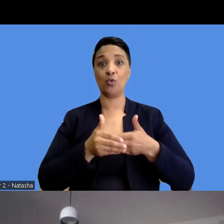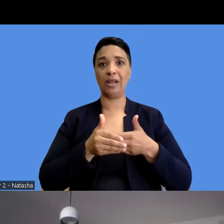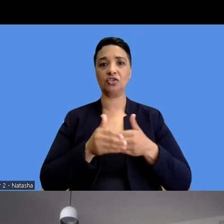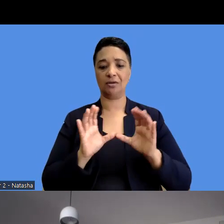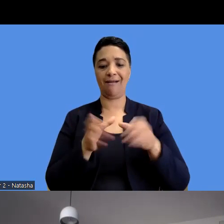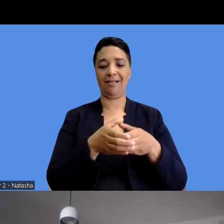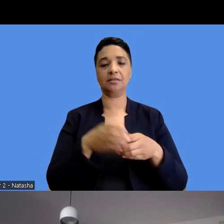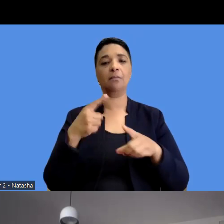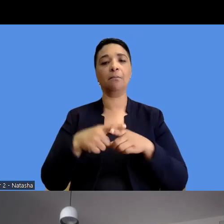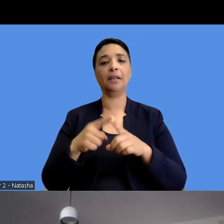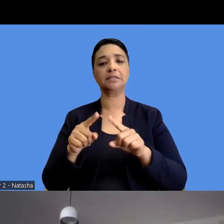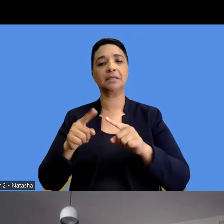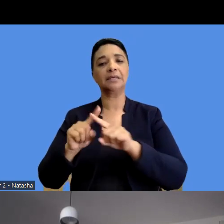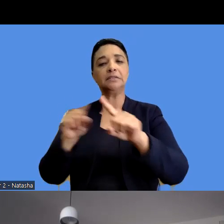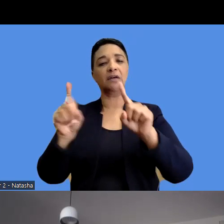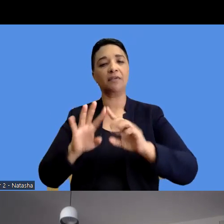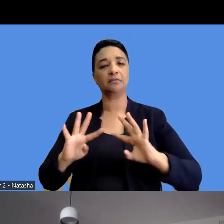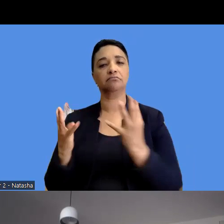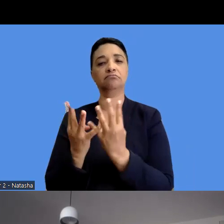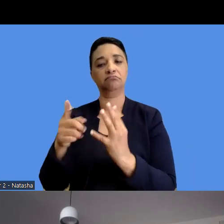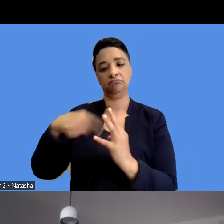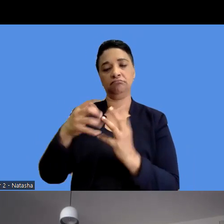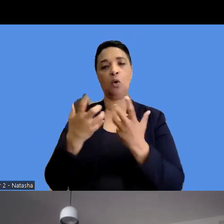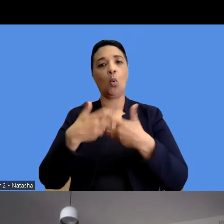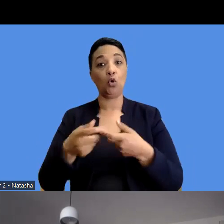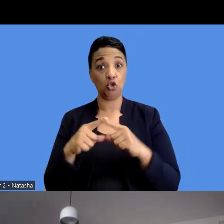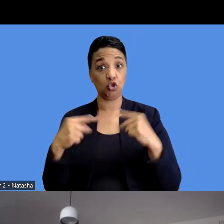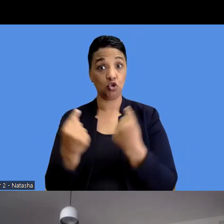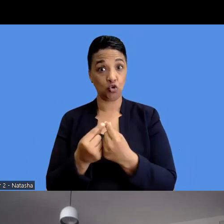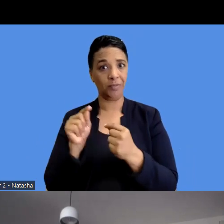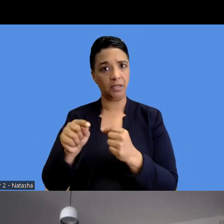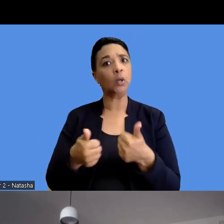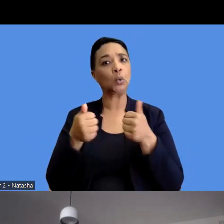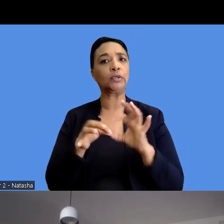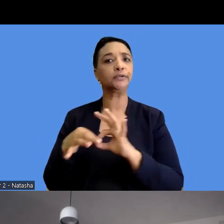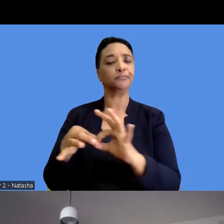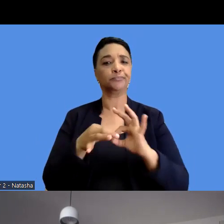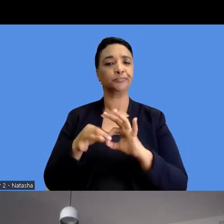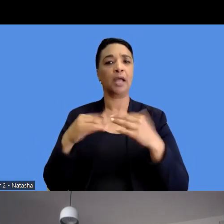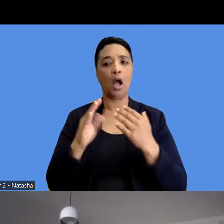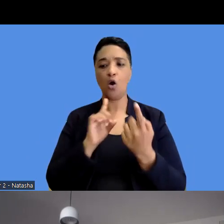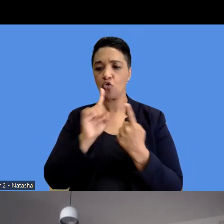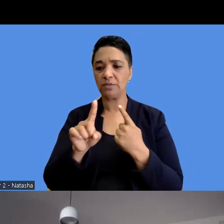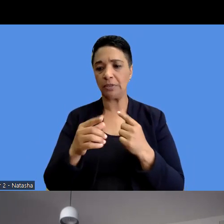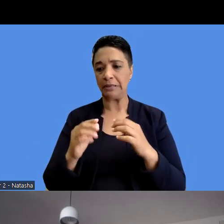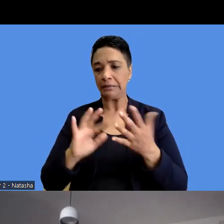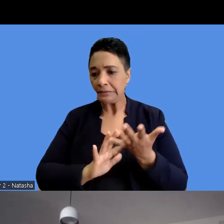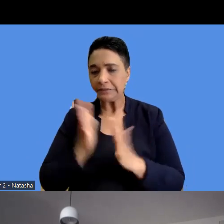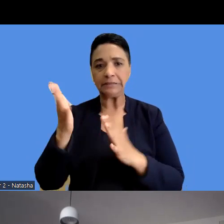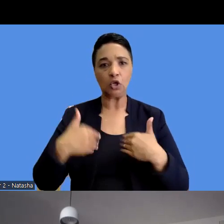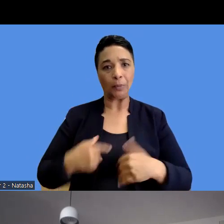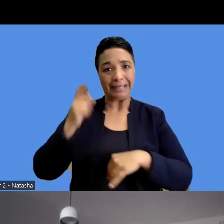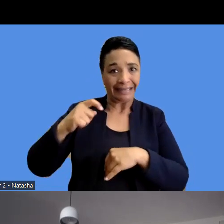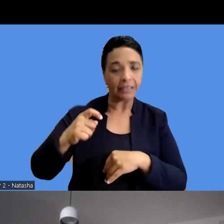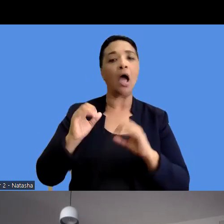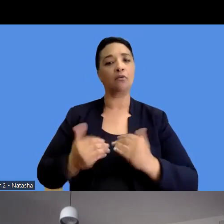interagency coordination group or team with the overall response, and really highlighting